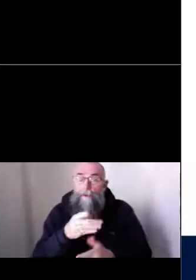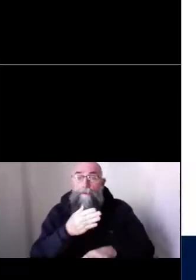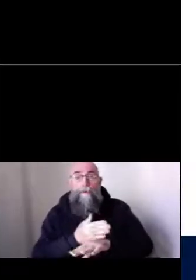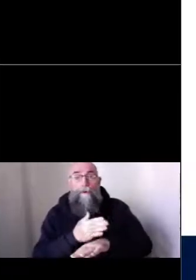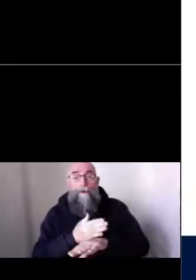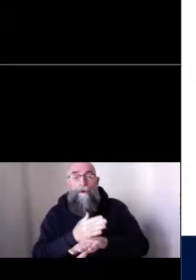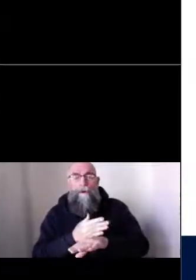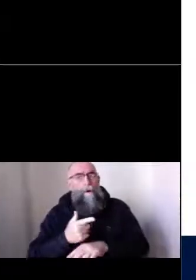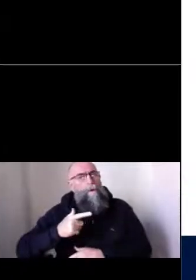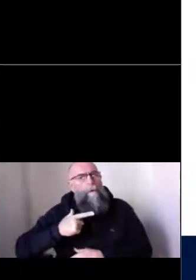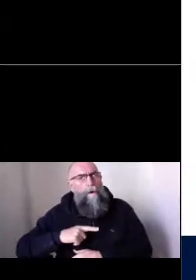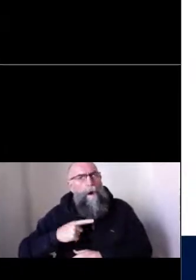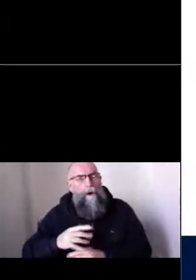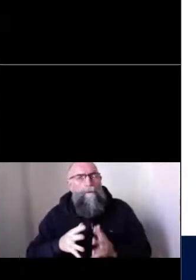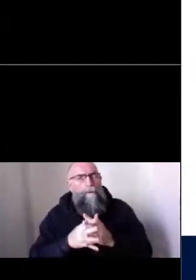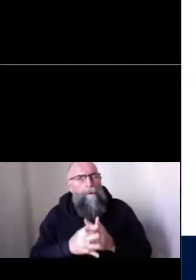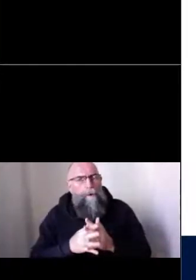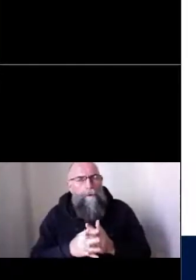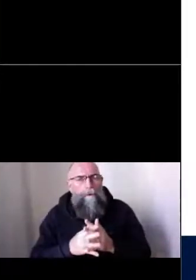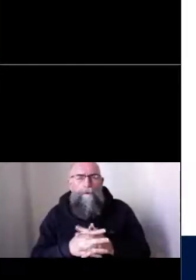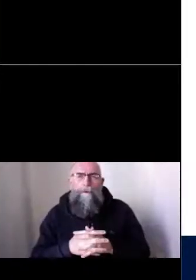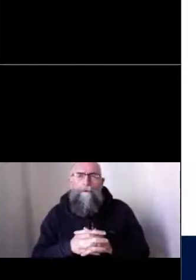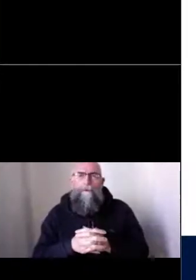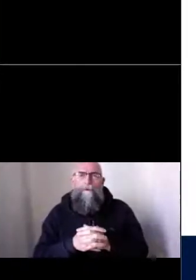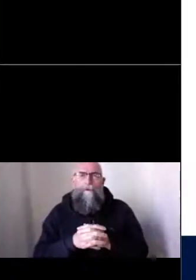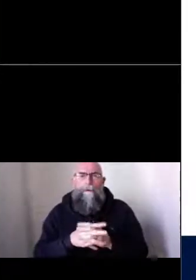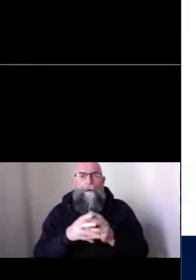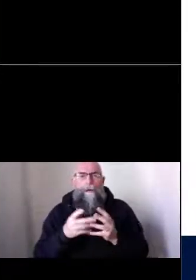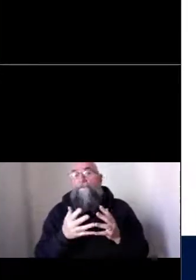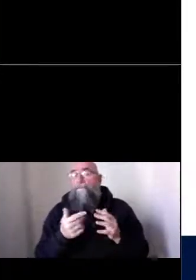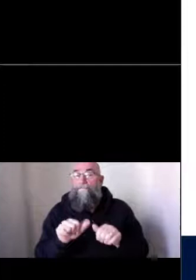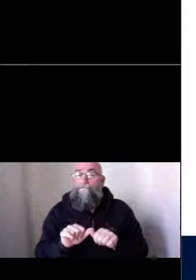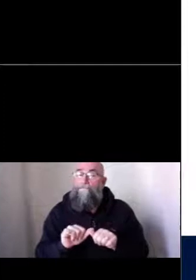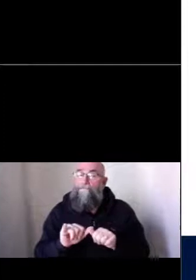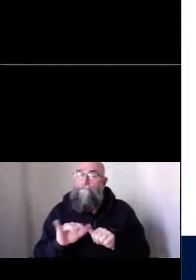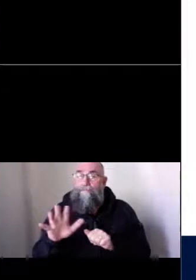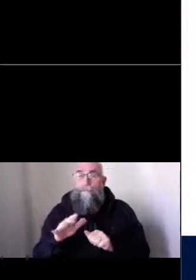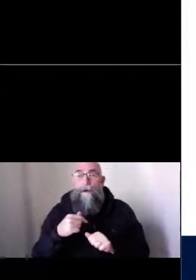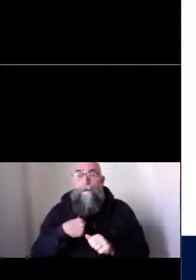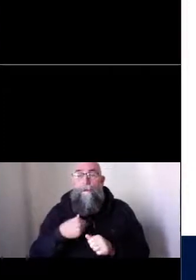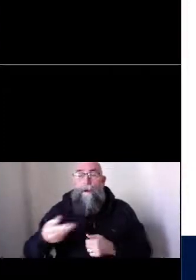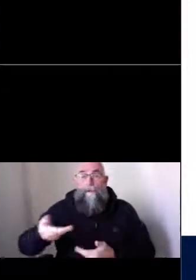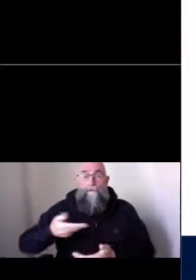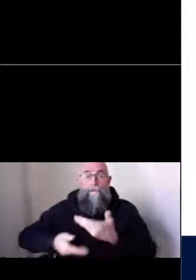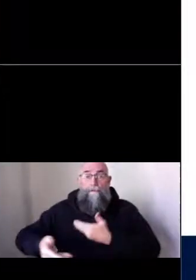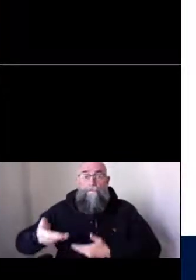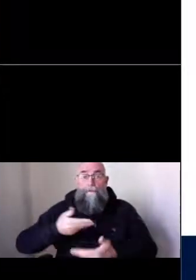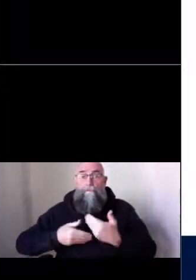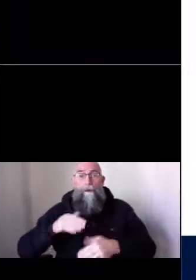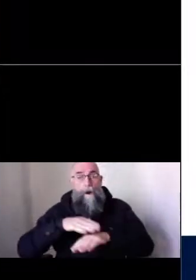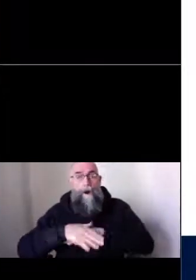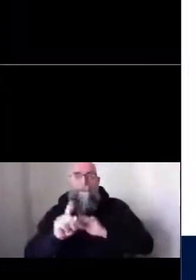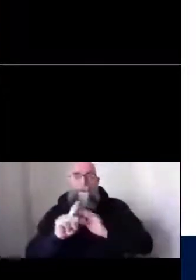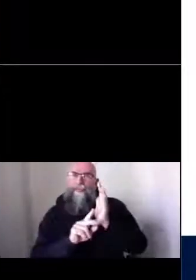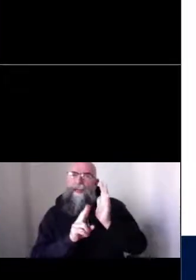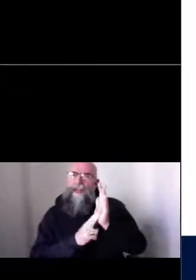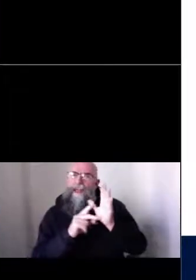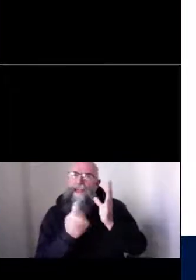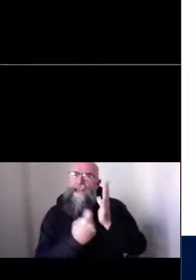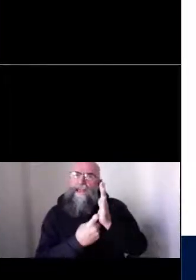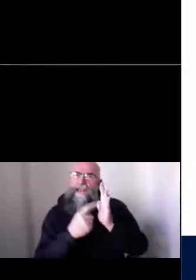it's good. It's really great. Responses have been talking about the narrative of the project and